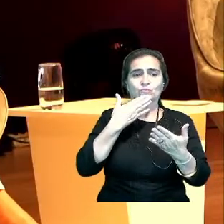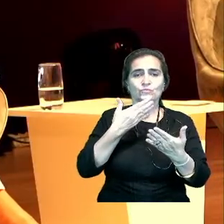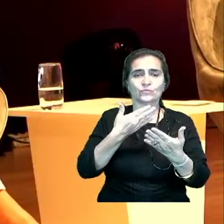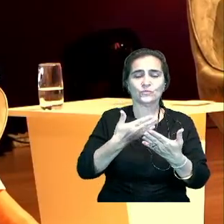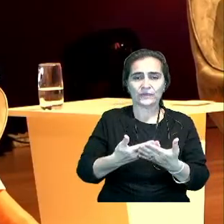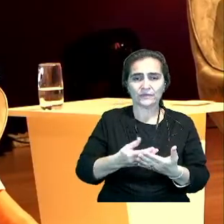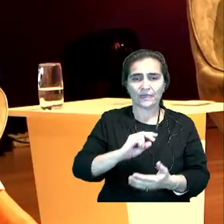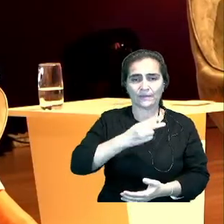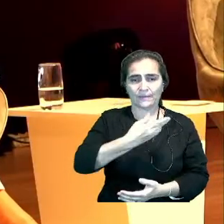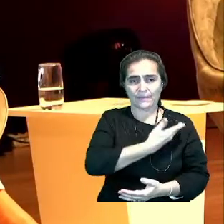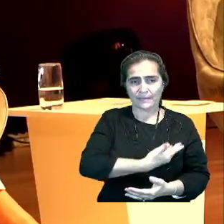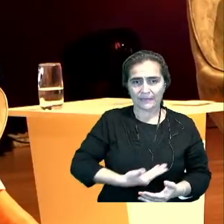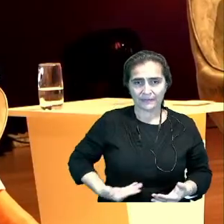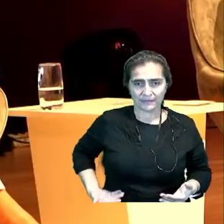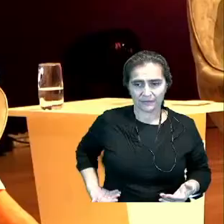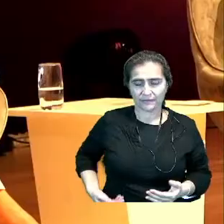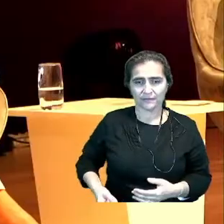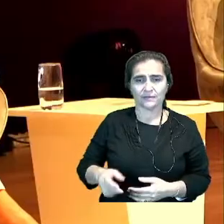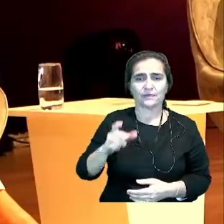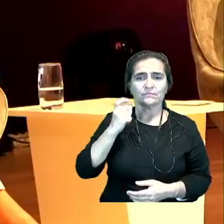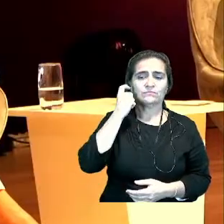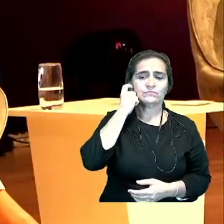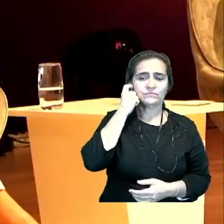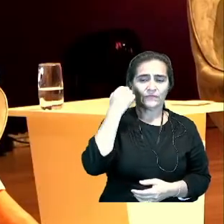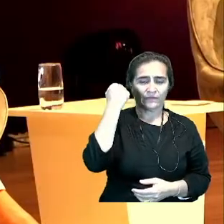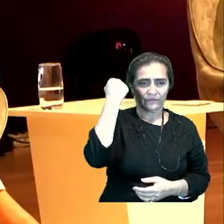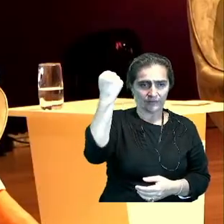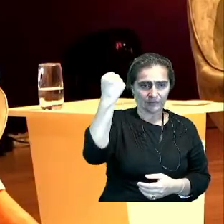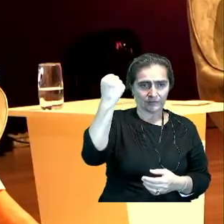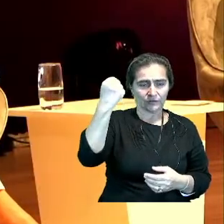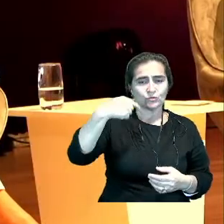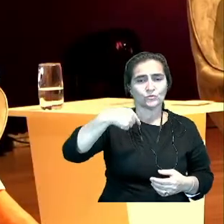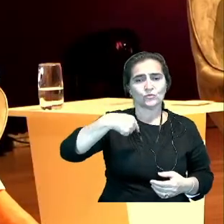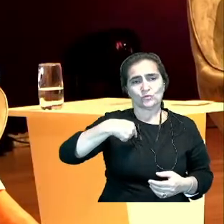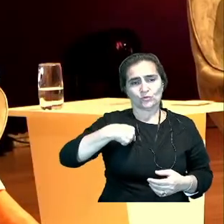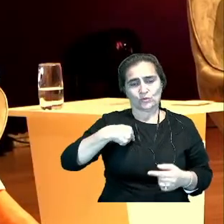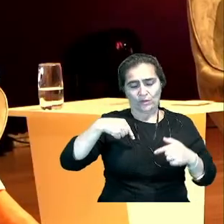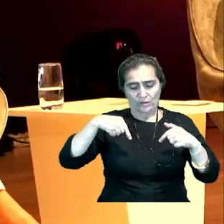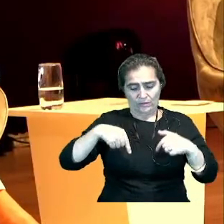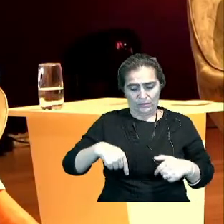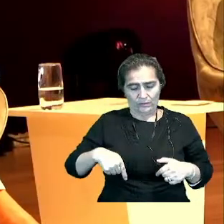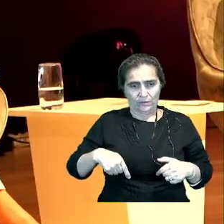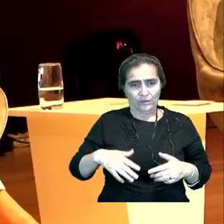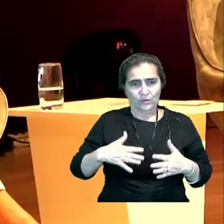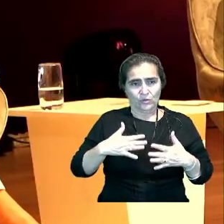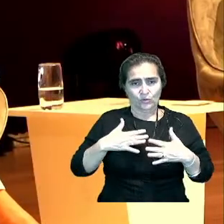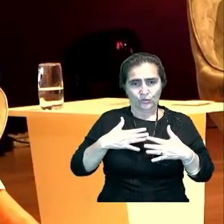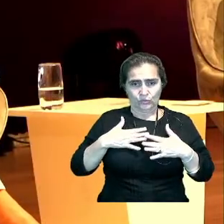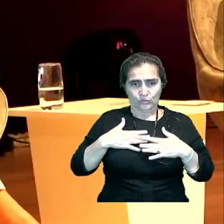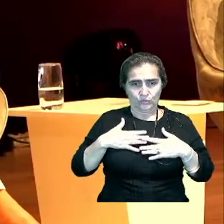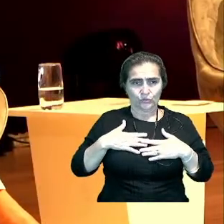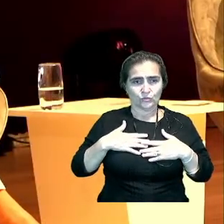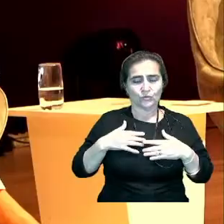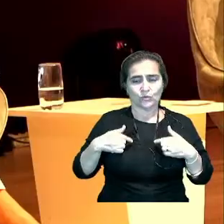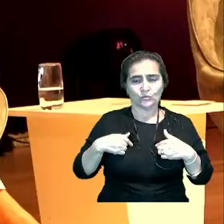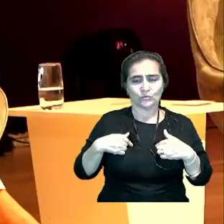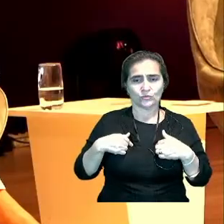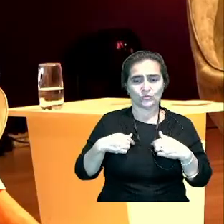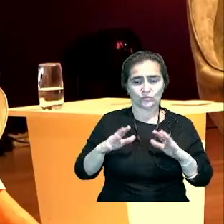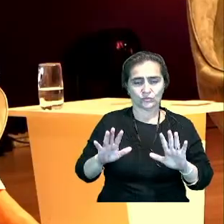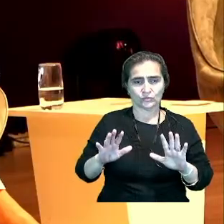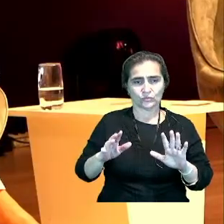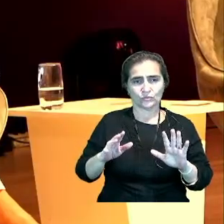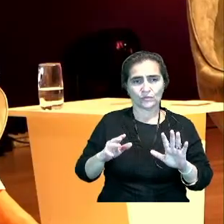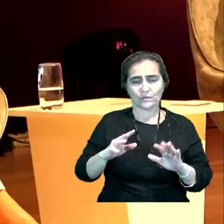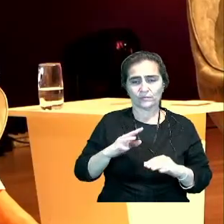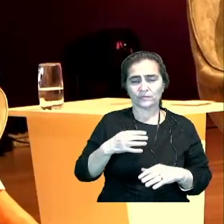from the bottom of my heart, thank the Vice President, Francia Marquez, and I'm here speaking from the